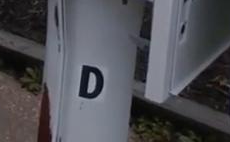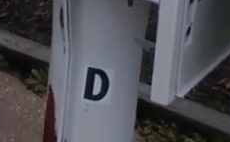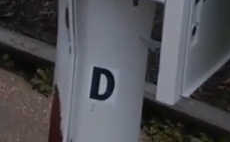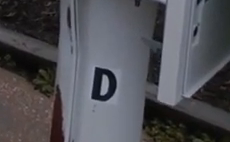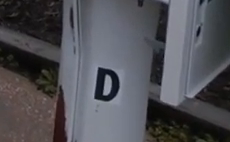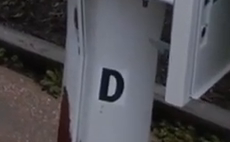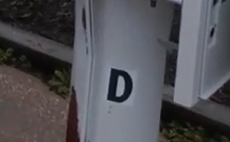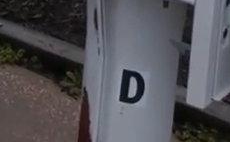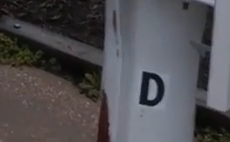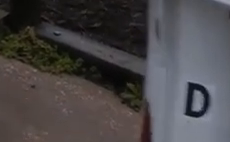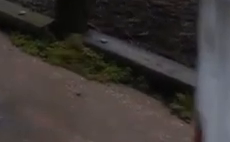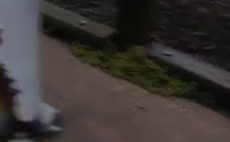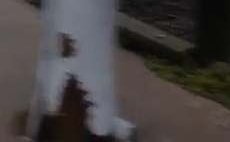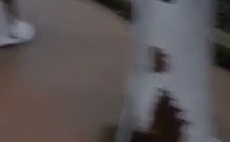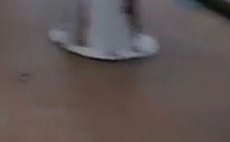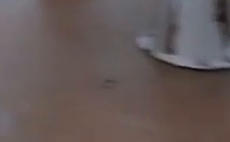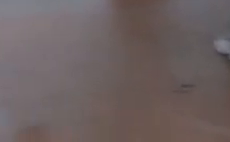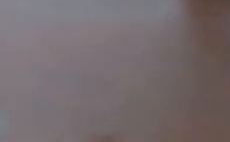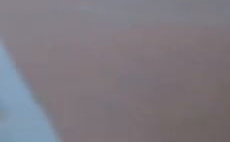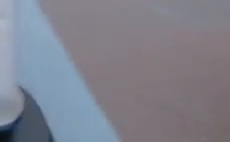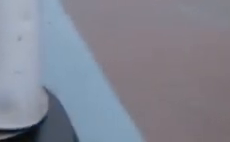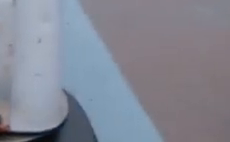mail.